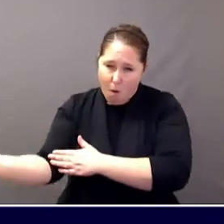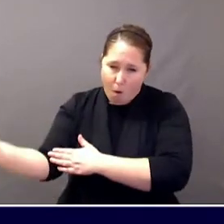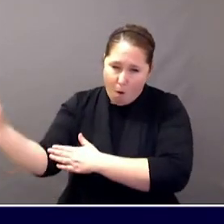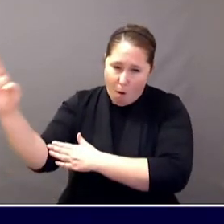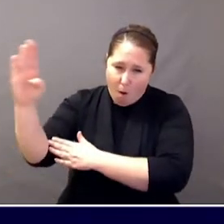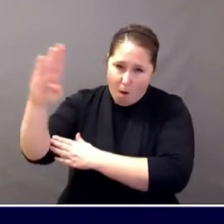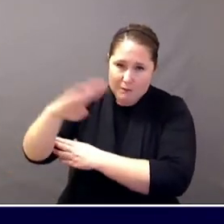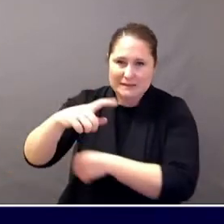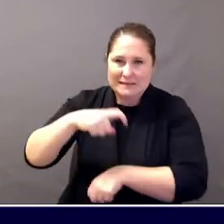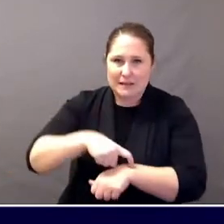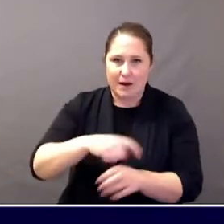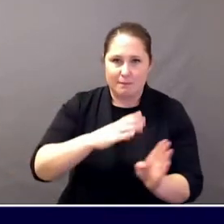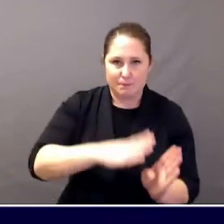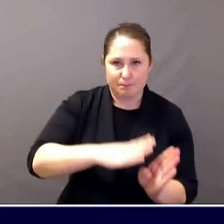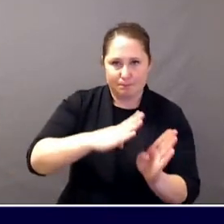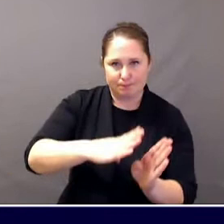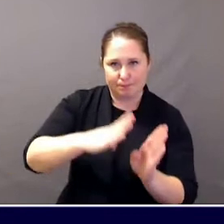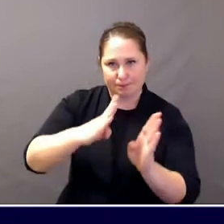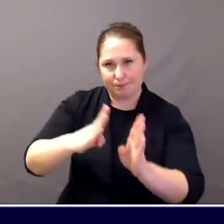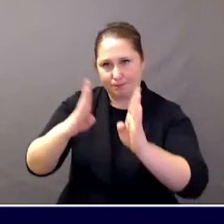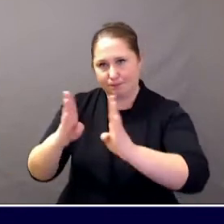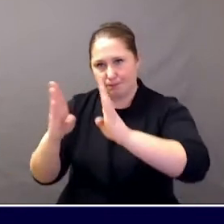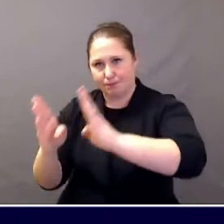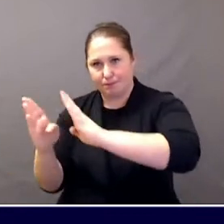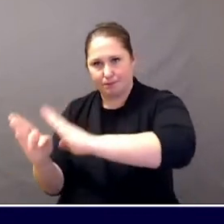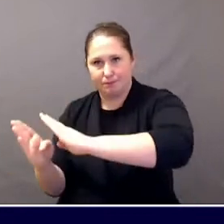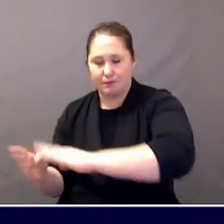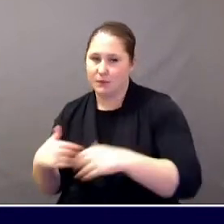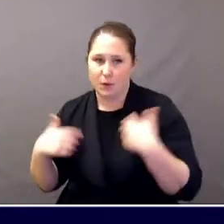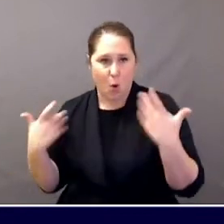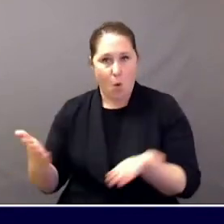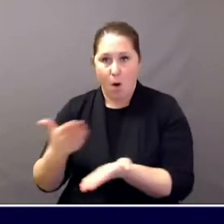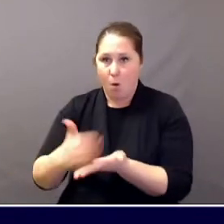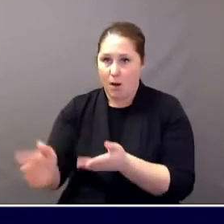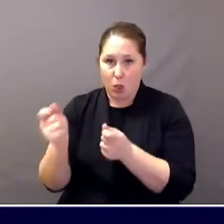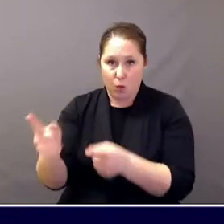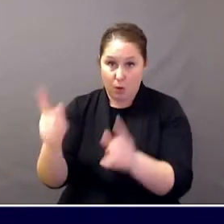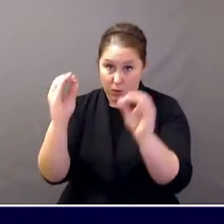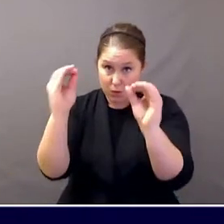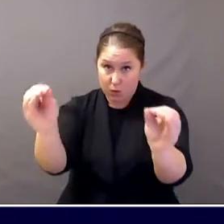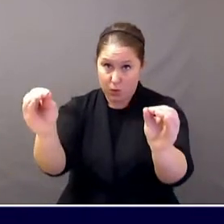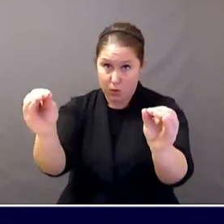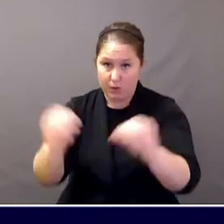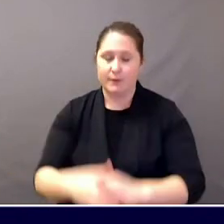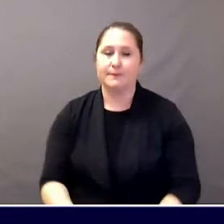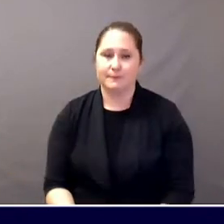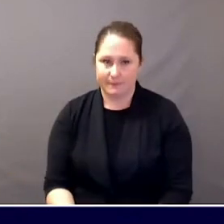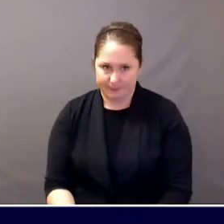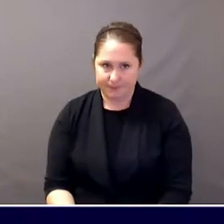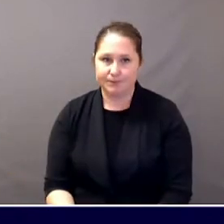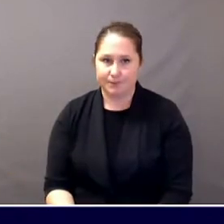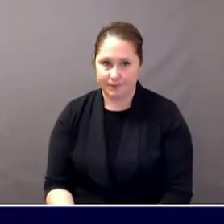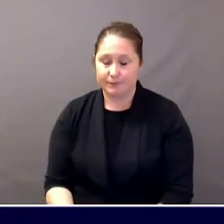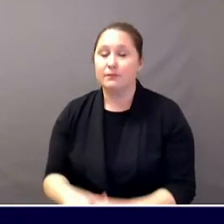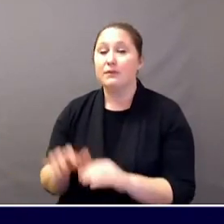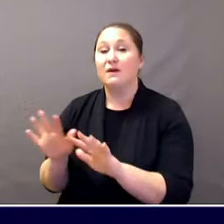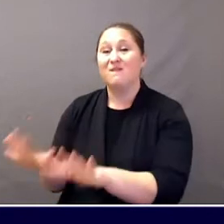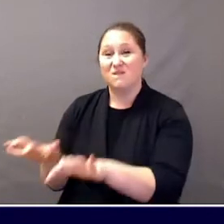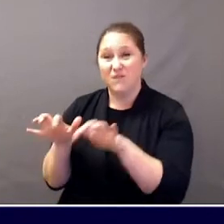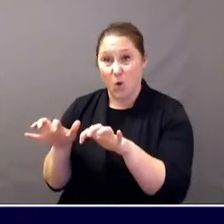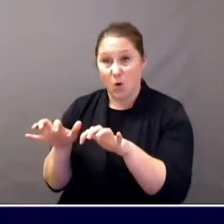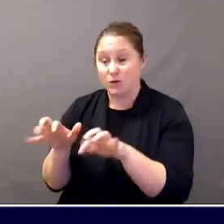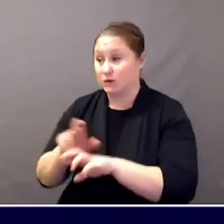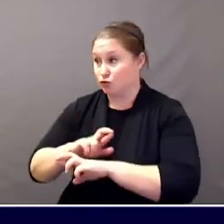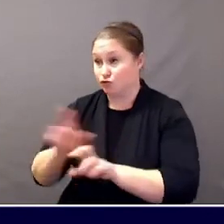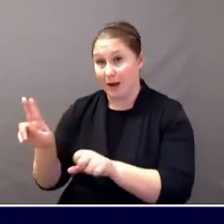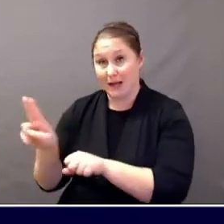that we don't waste a single dose of the vaccine and that we only thaw it out and use it when there are people available to